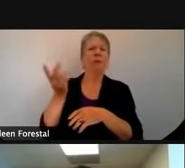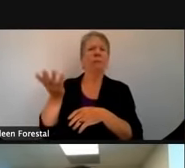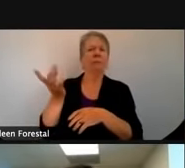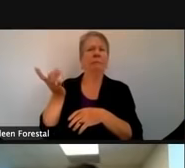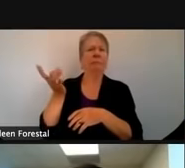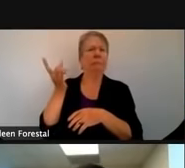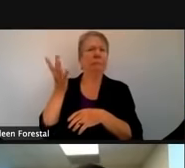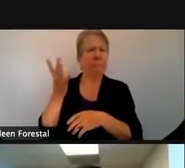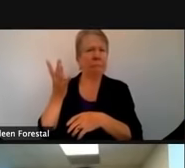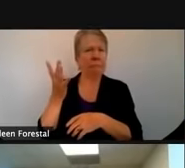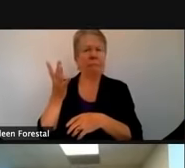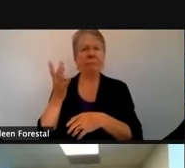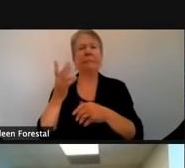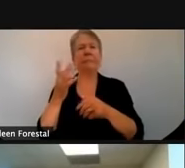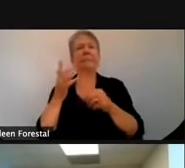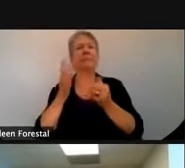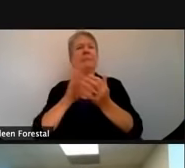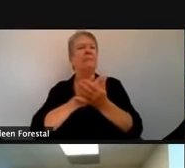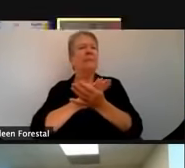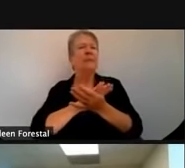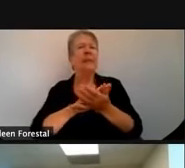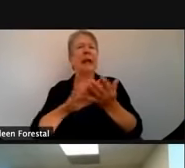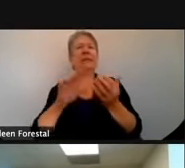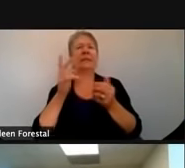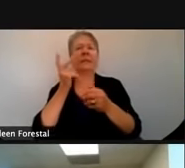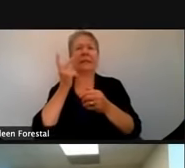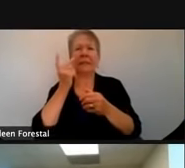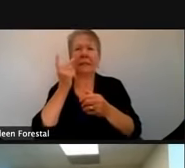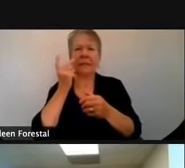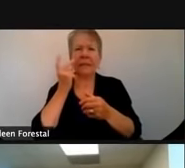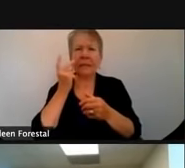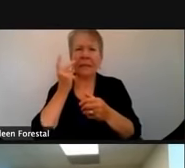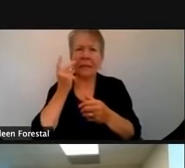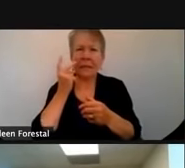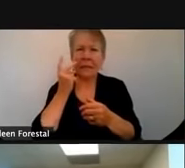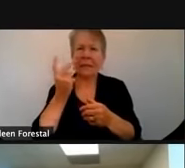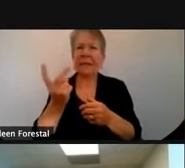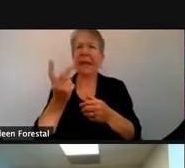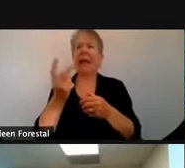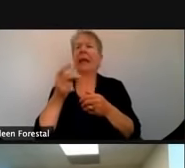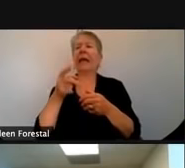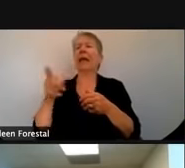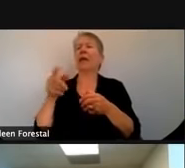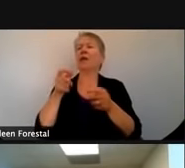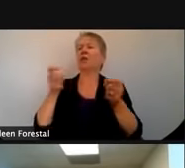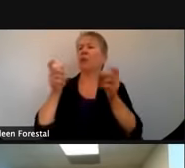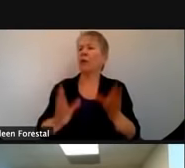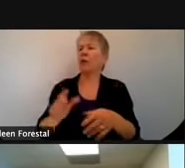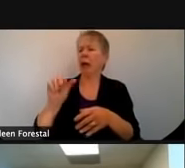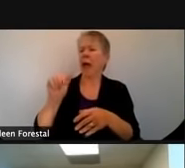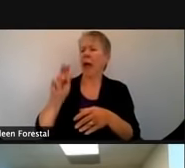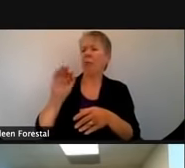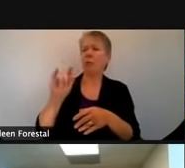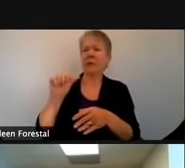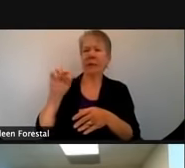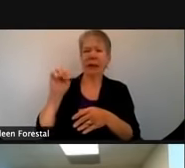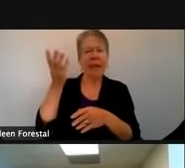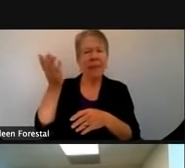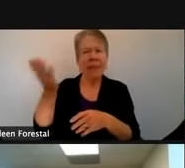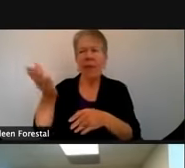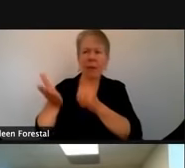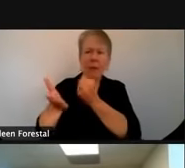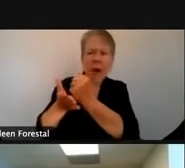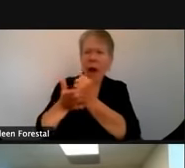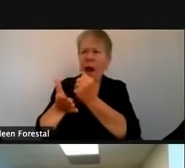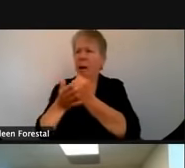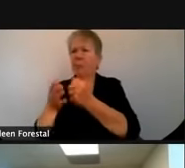those teams out there. With regard to the wind, certainly throughout the whole state, we've been experiencing some gusty winds. They're